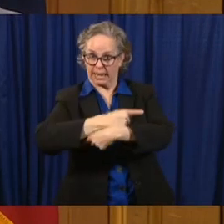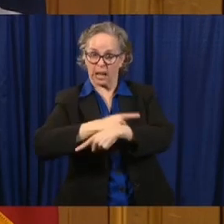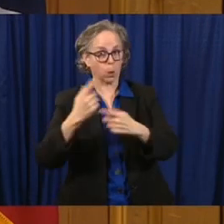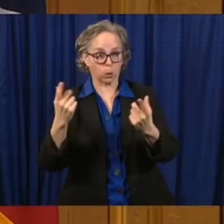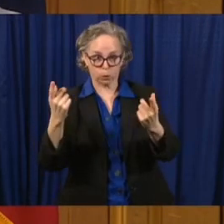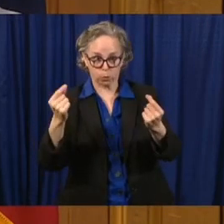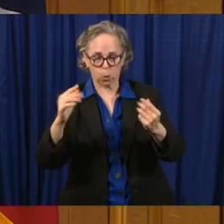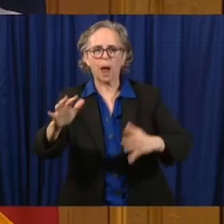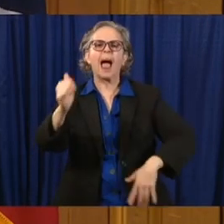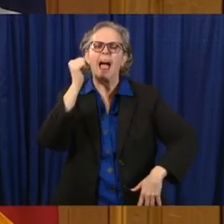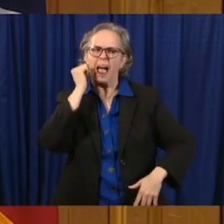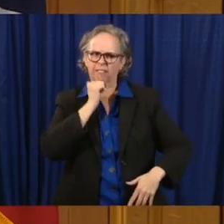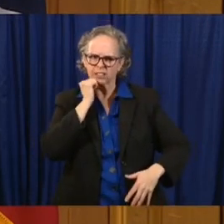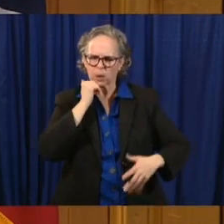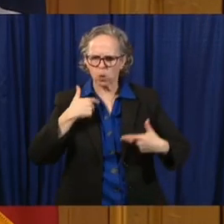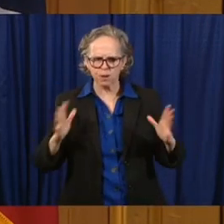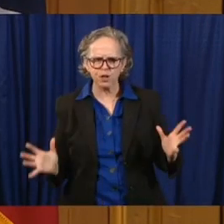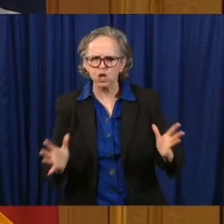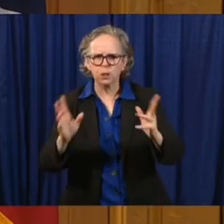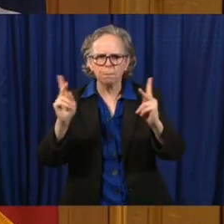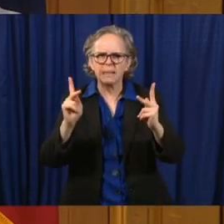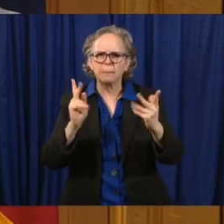time when we have to stay